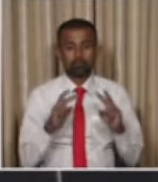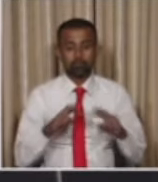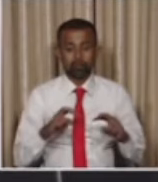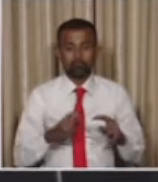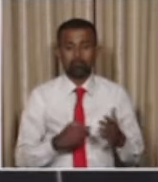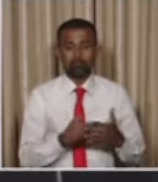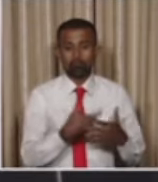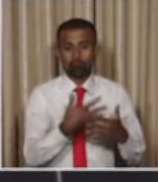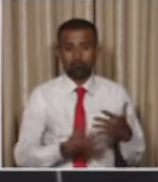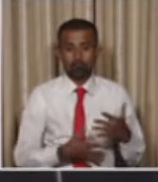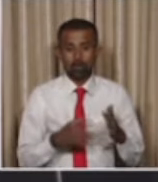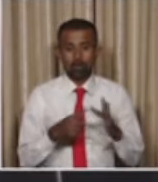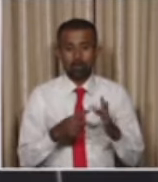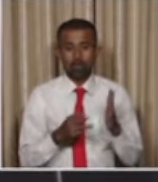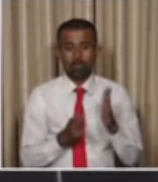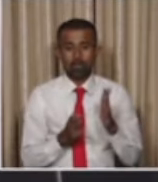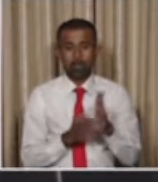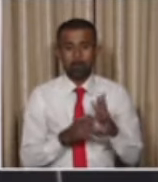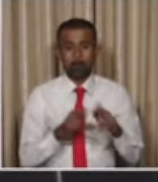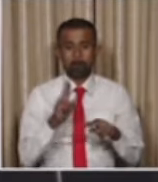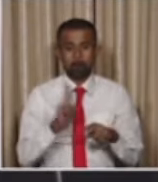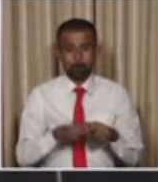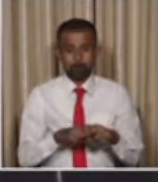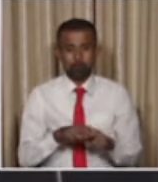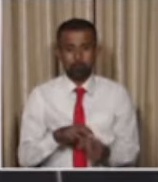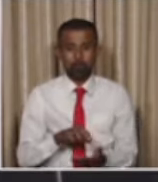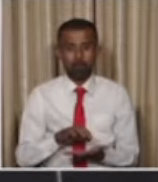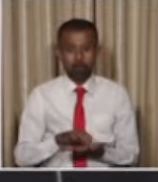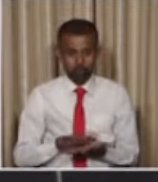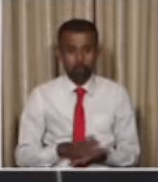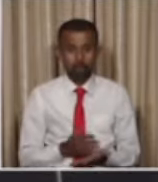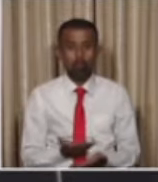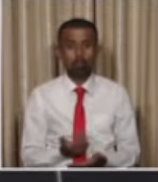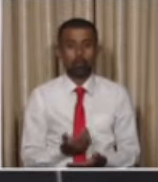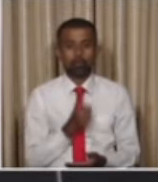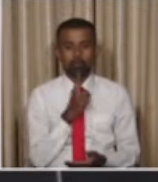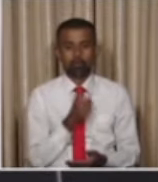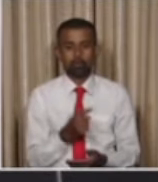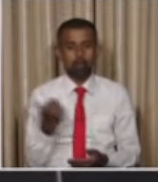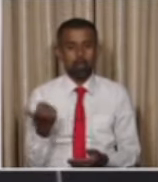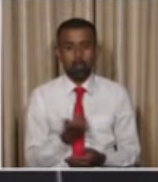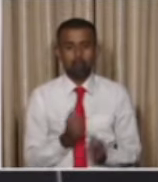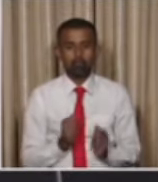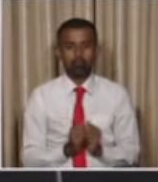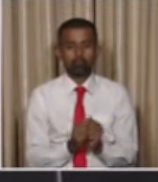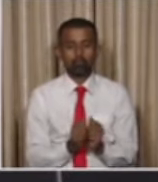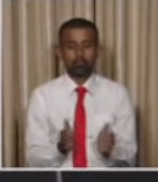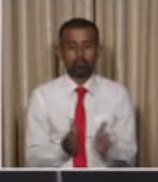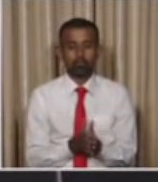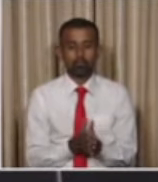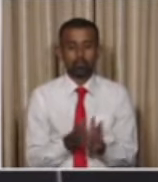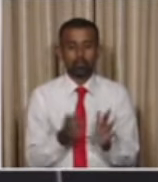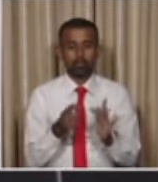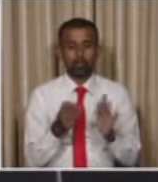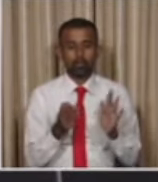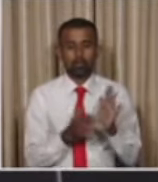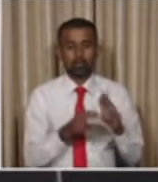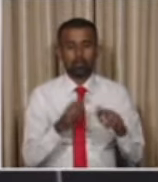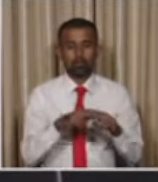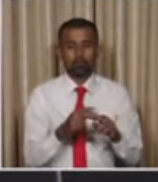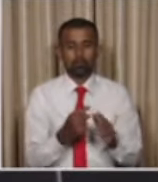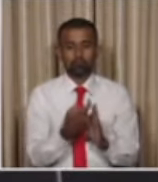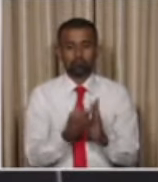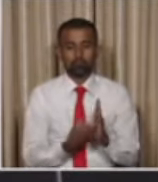having pledged all those new measures and have agreed to the IMF conditions, what does the government do? Now see